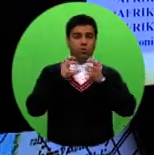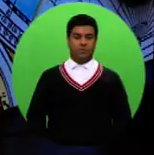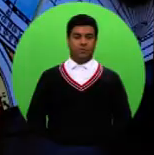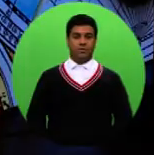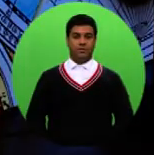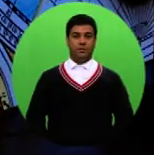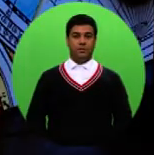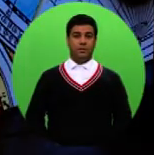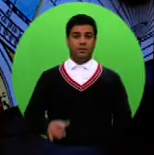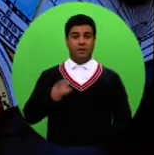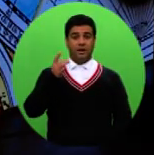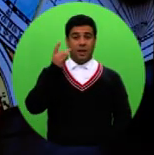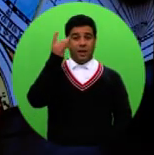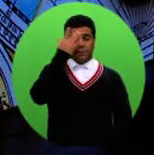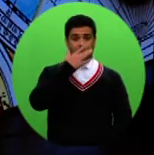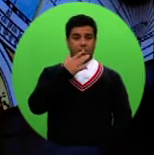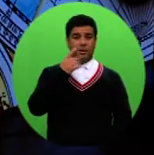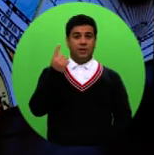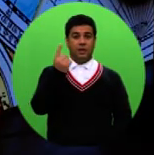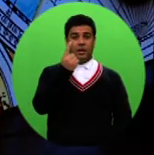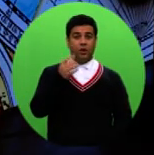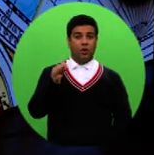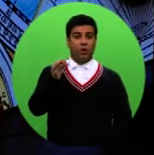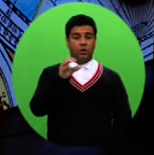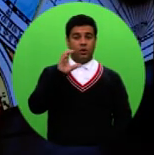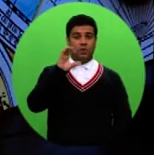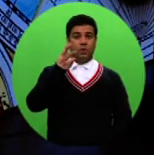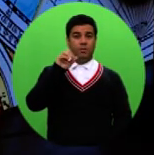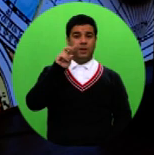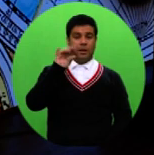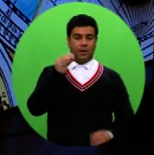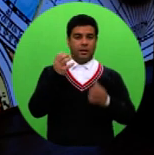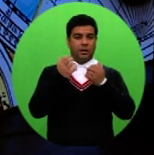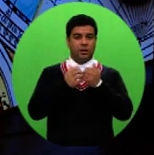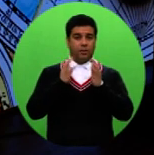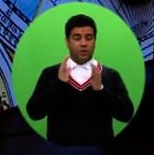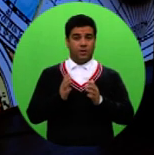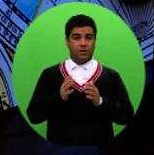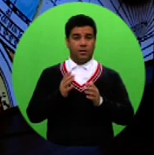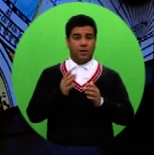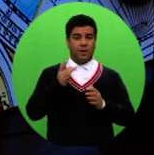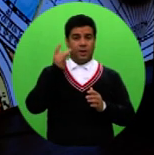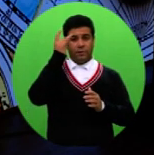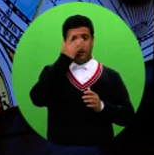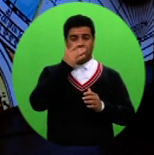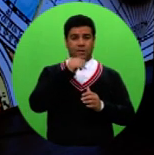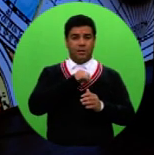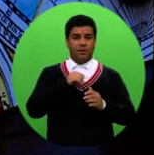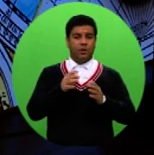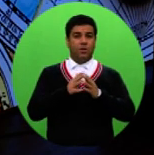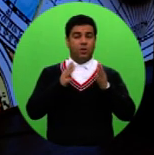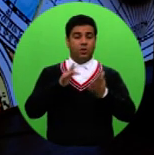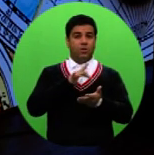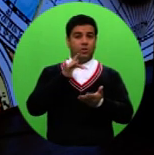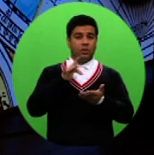turadi. Afrikaning yagona yarim oroli Somali hisoblanadi. Afrikadagi eng katta davlat